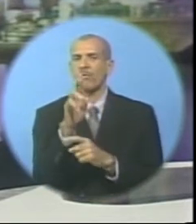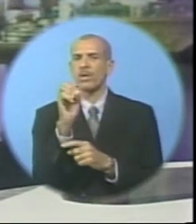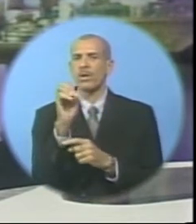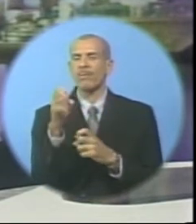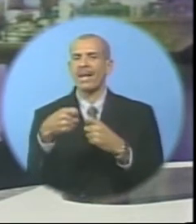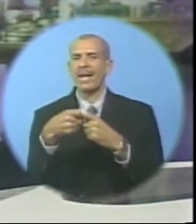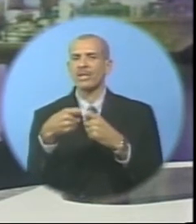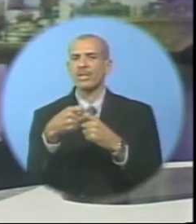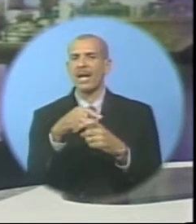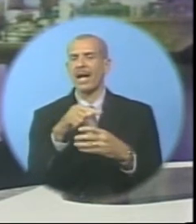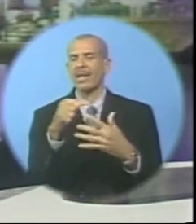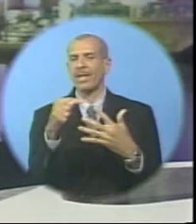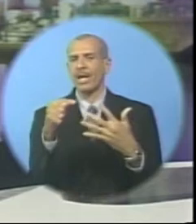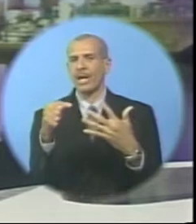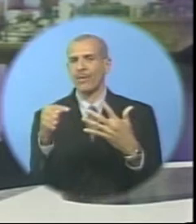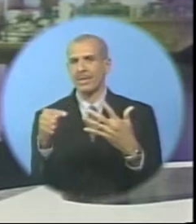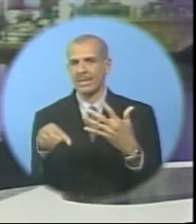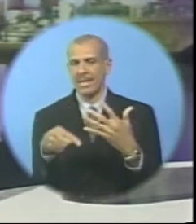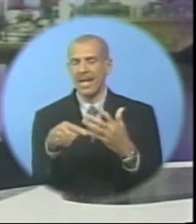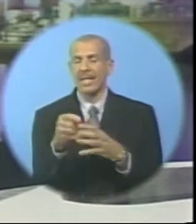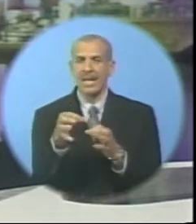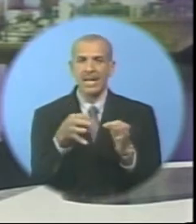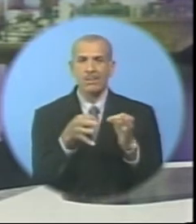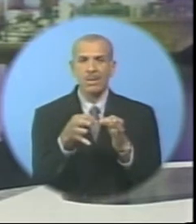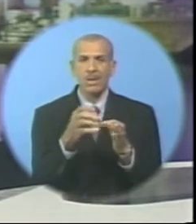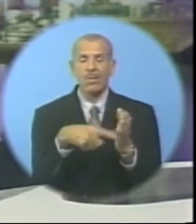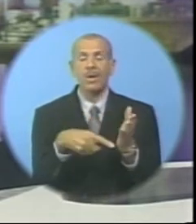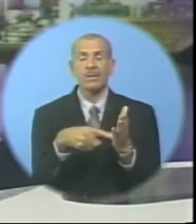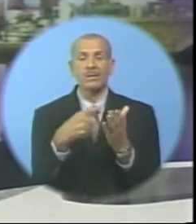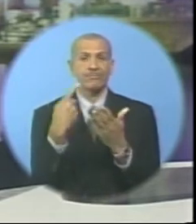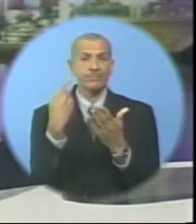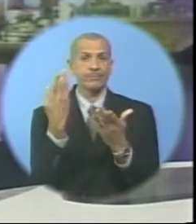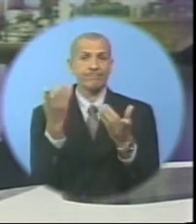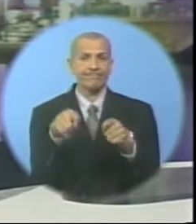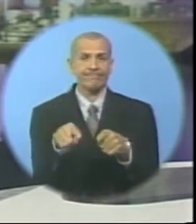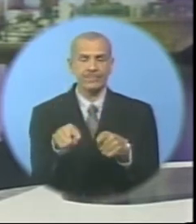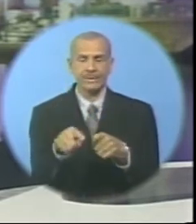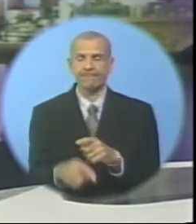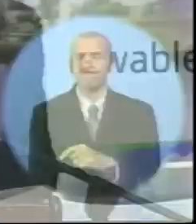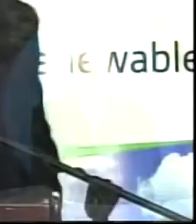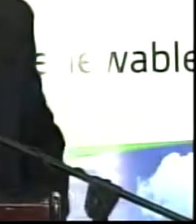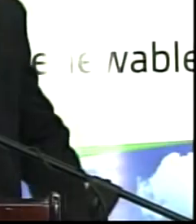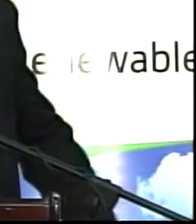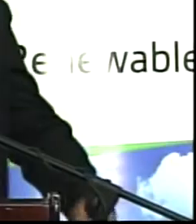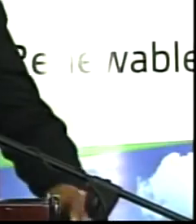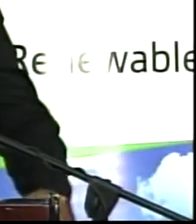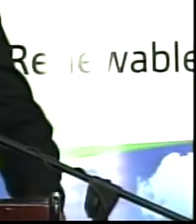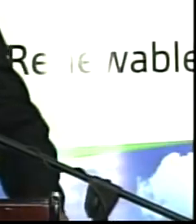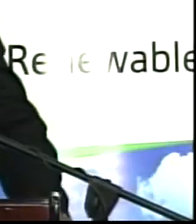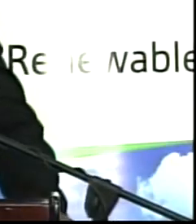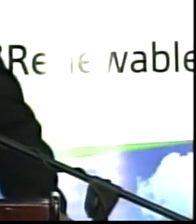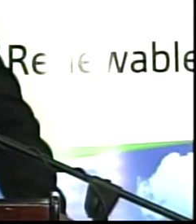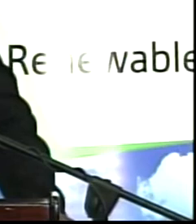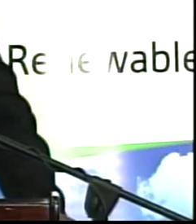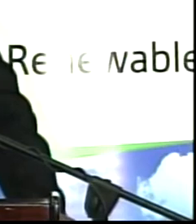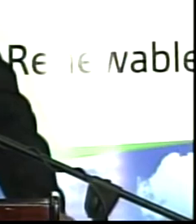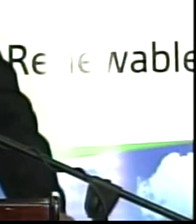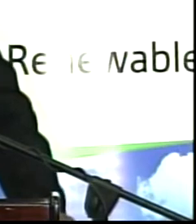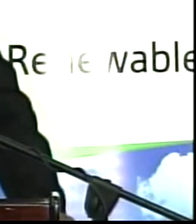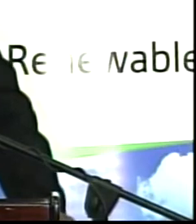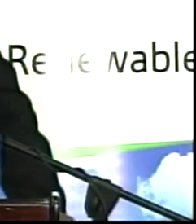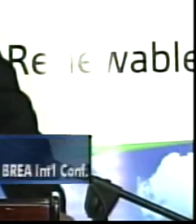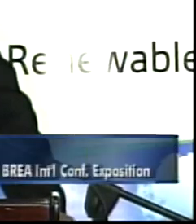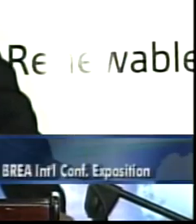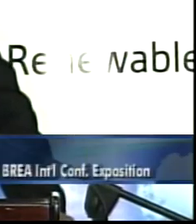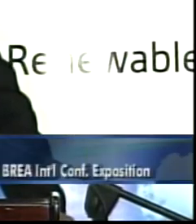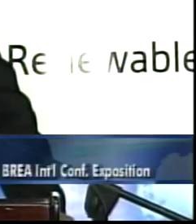well as several other areas. He outlines what's in store. We would seek in one of the initial items at